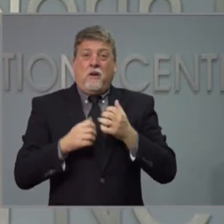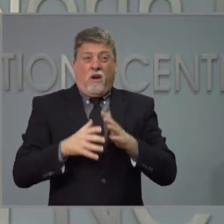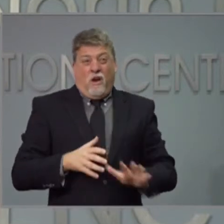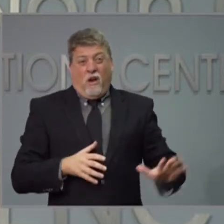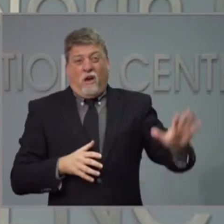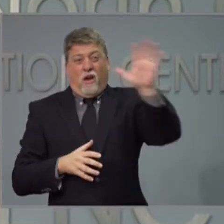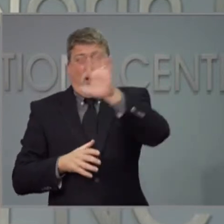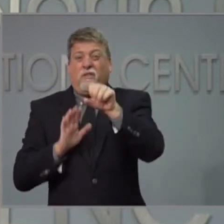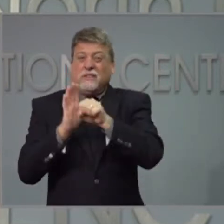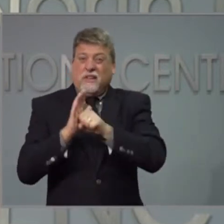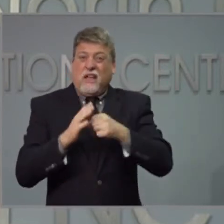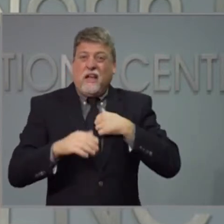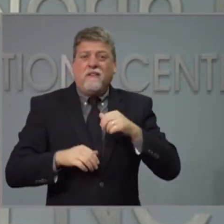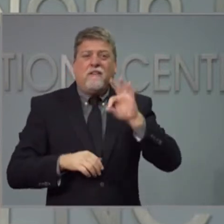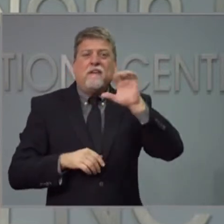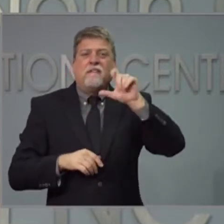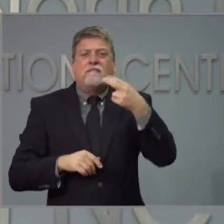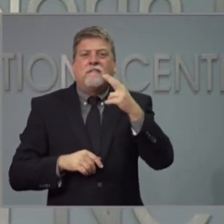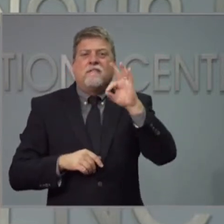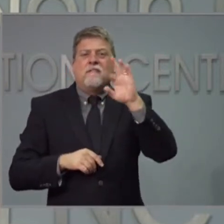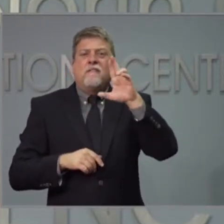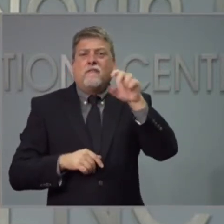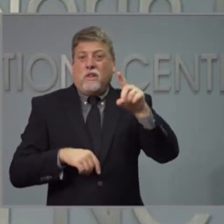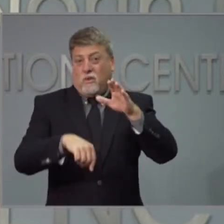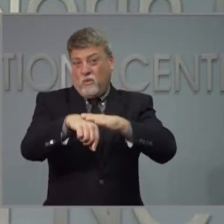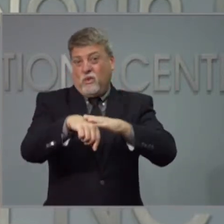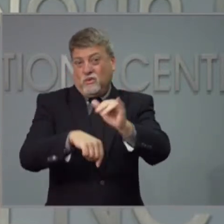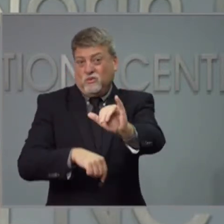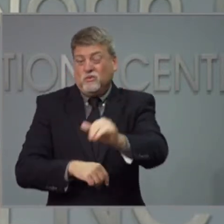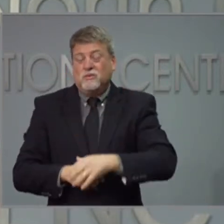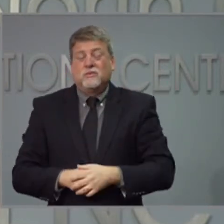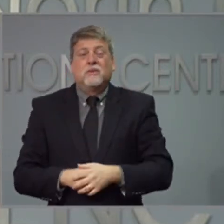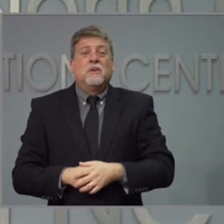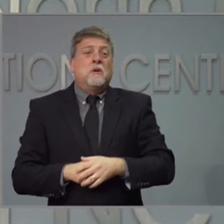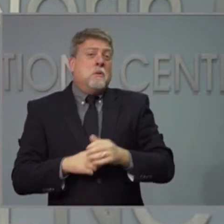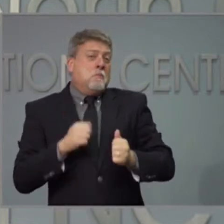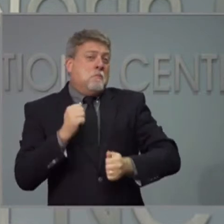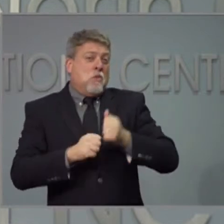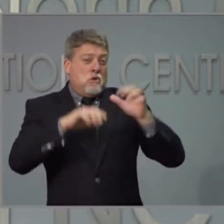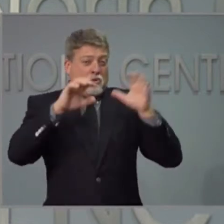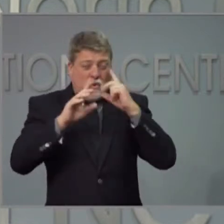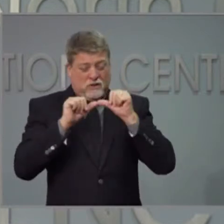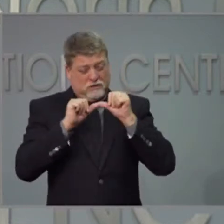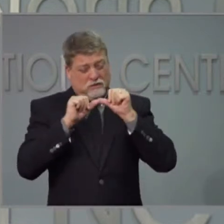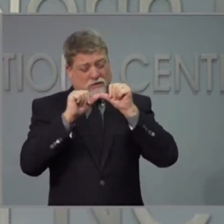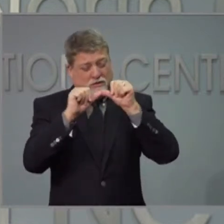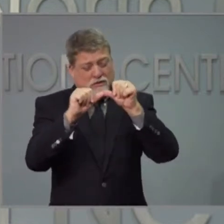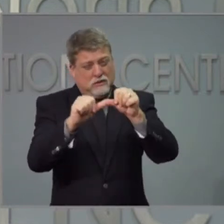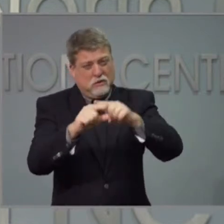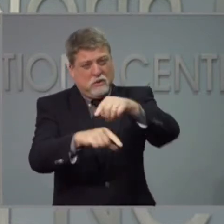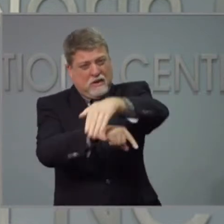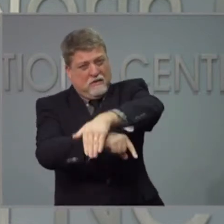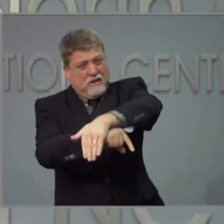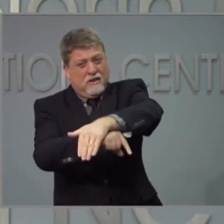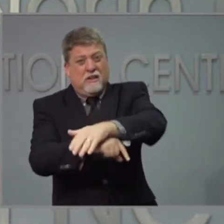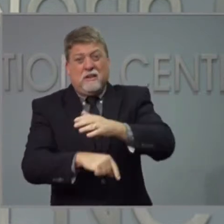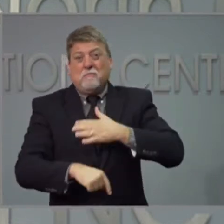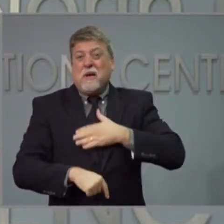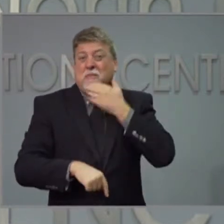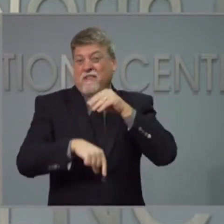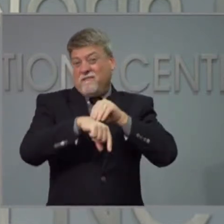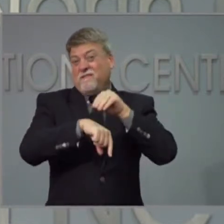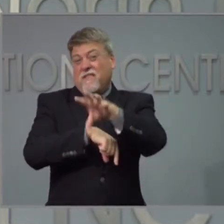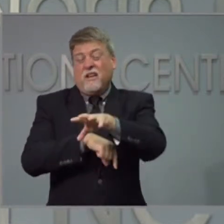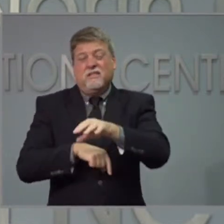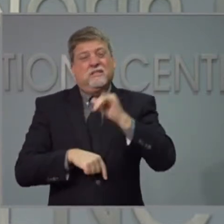state through this afternoon, with the heaviest rains moving out of the region by this evening. The best advice is to stay off the roads today